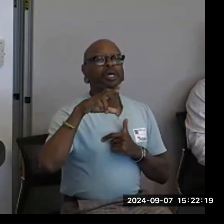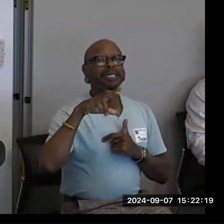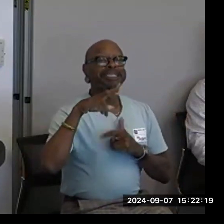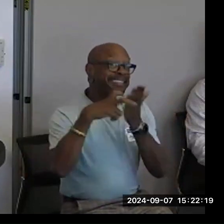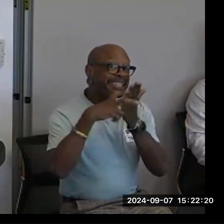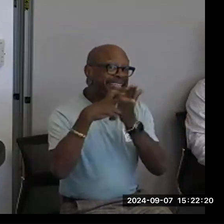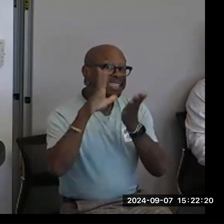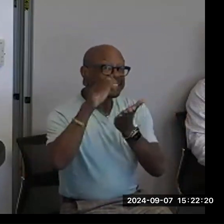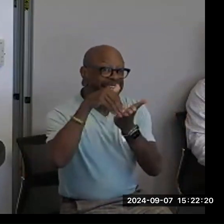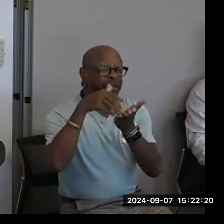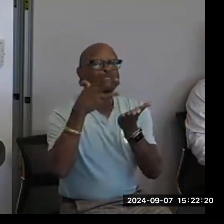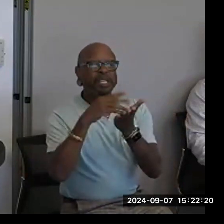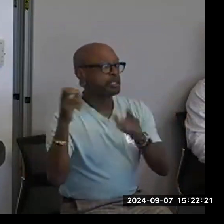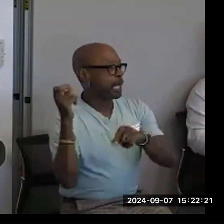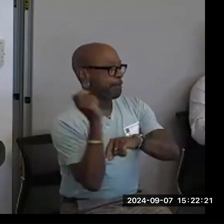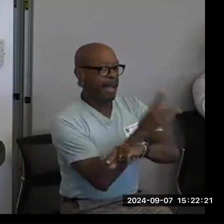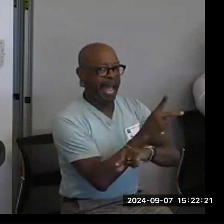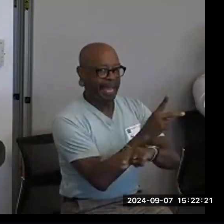back.